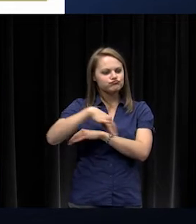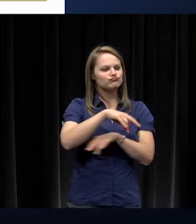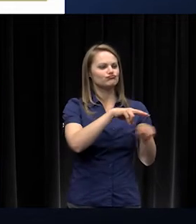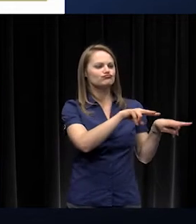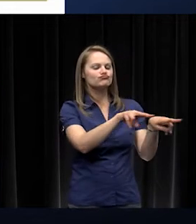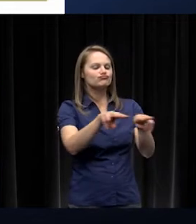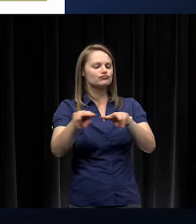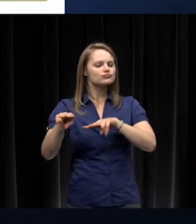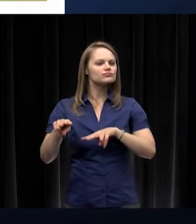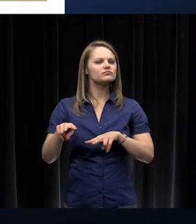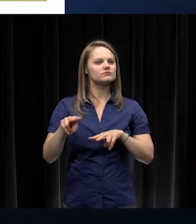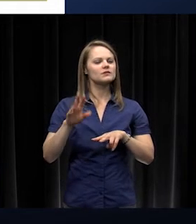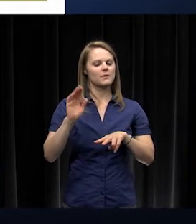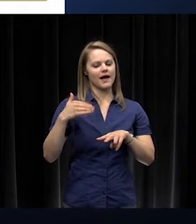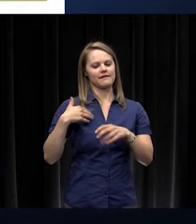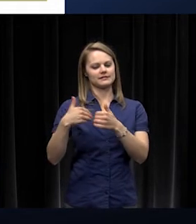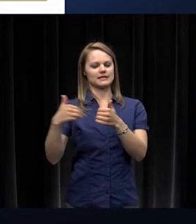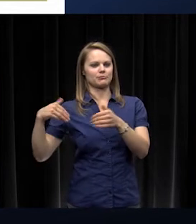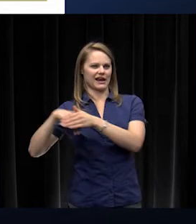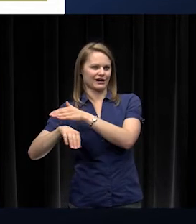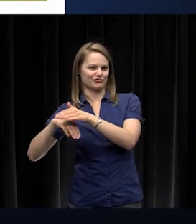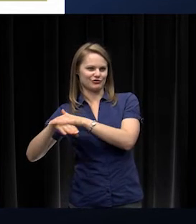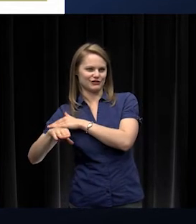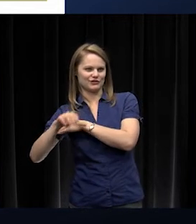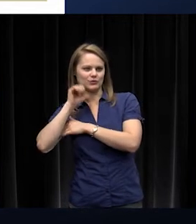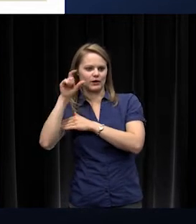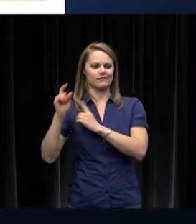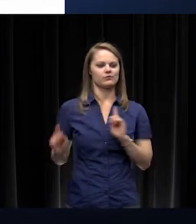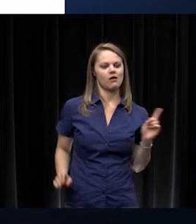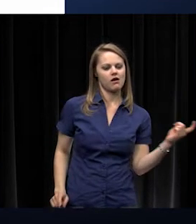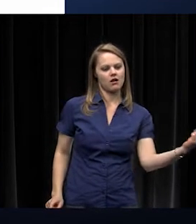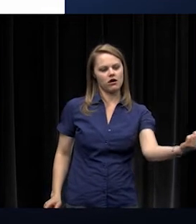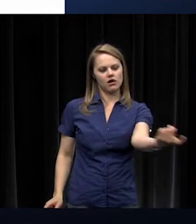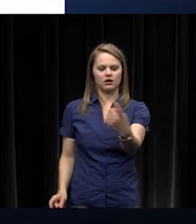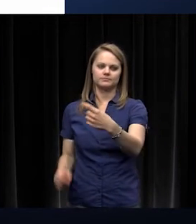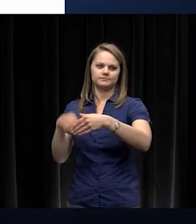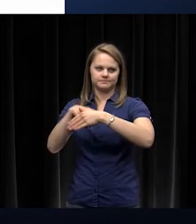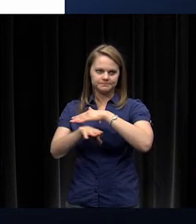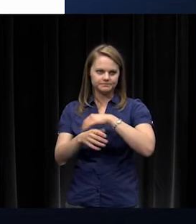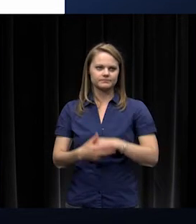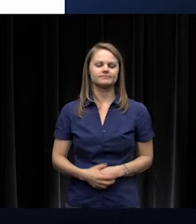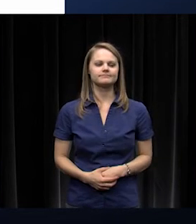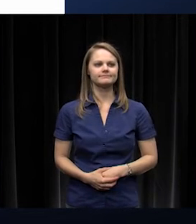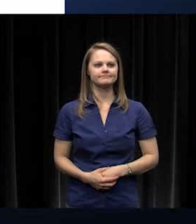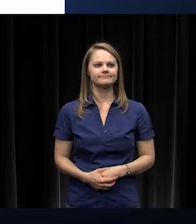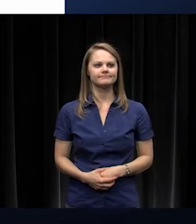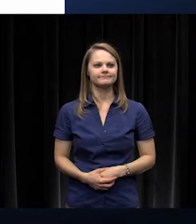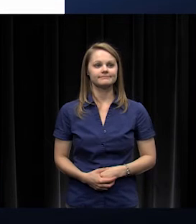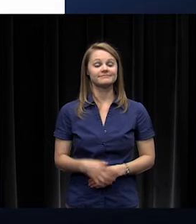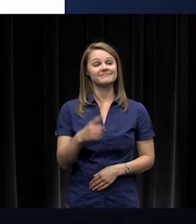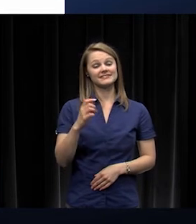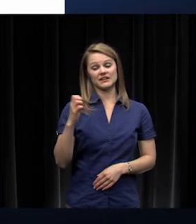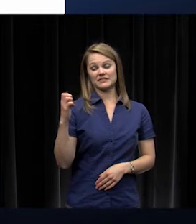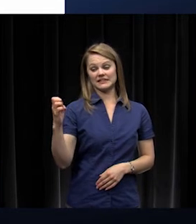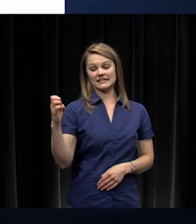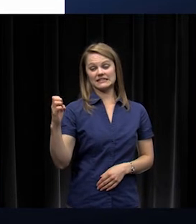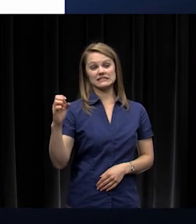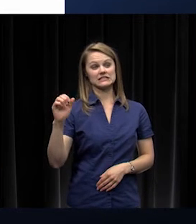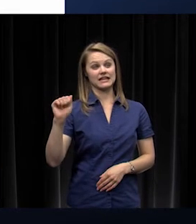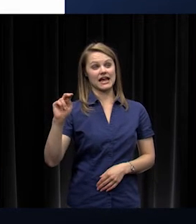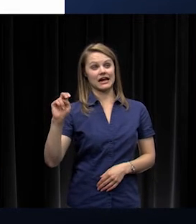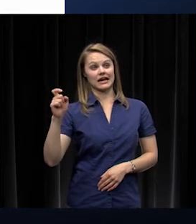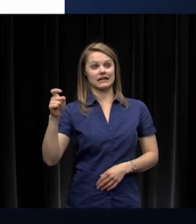entrance into that space as well, so you don't have to go around the building. As we go around the east annex, just showing we're